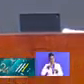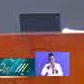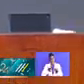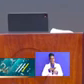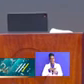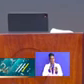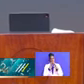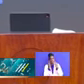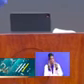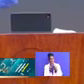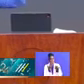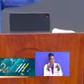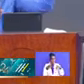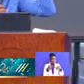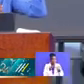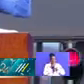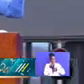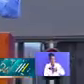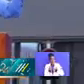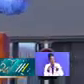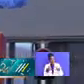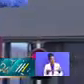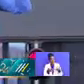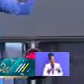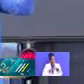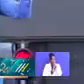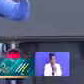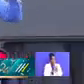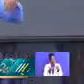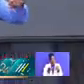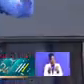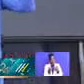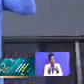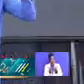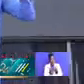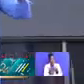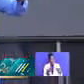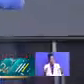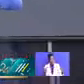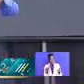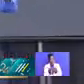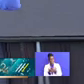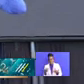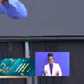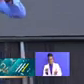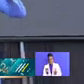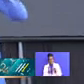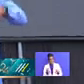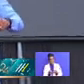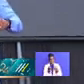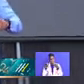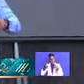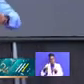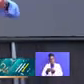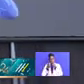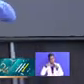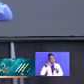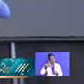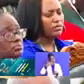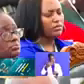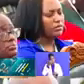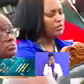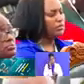reoccurring in our nation reoccurring in our marriages there is some certain things that reoccur over and over